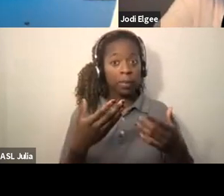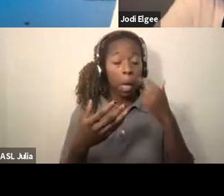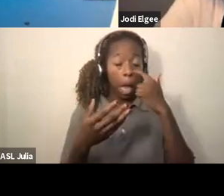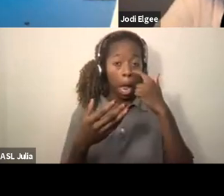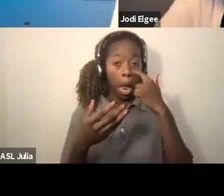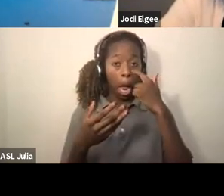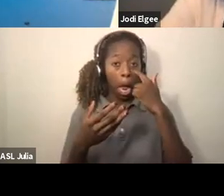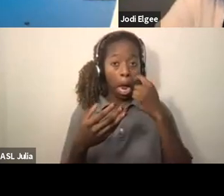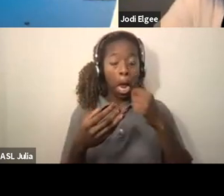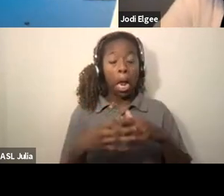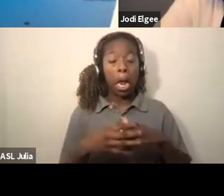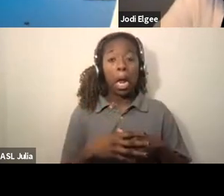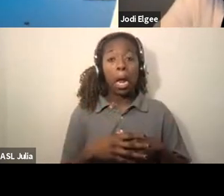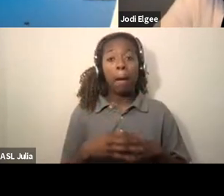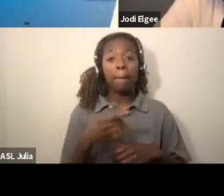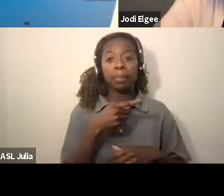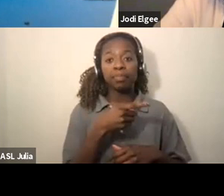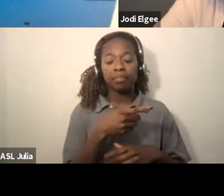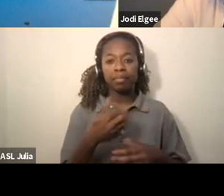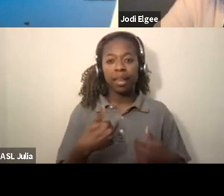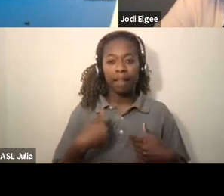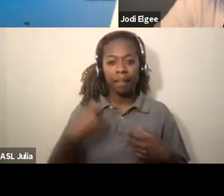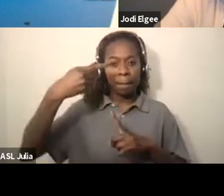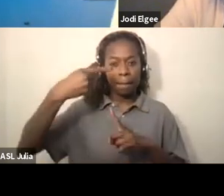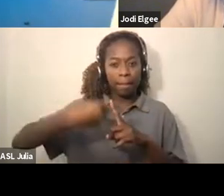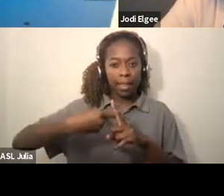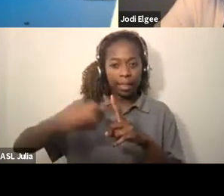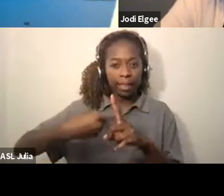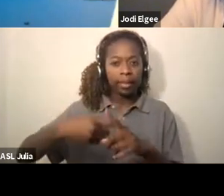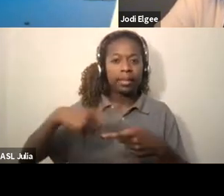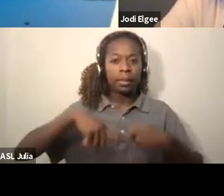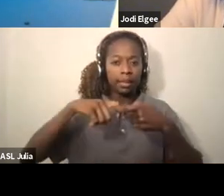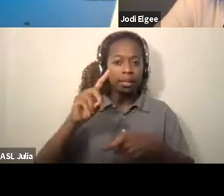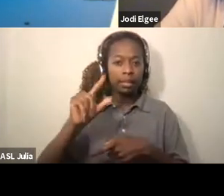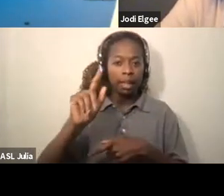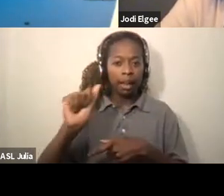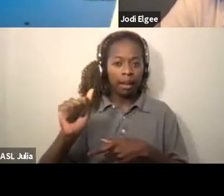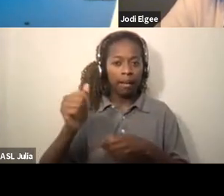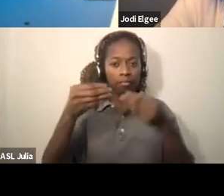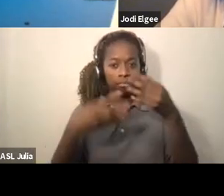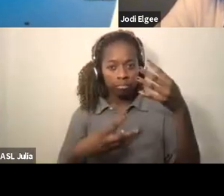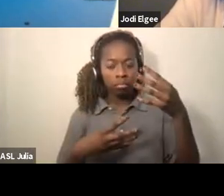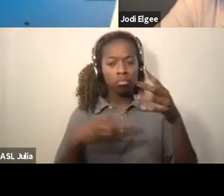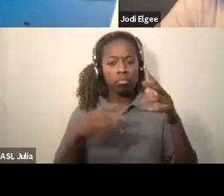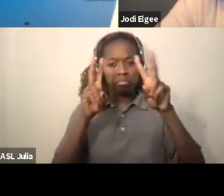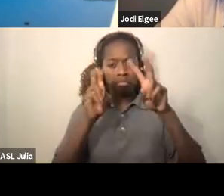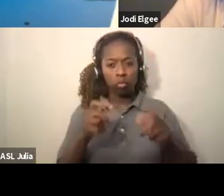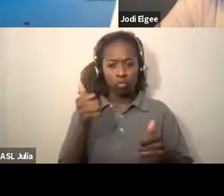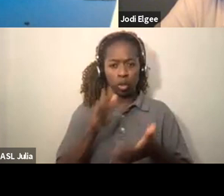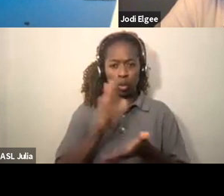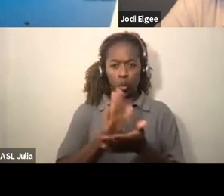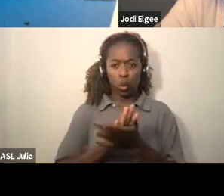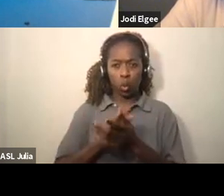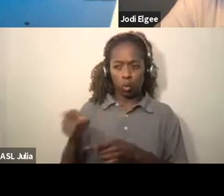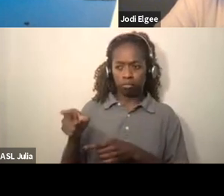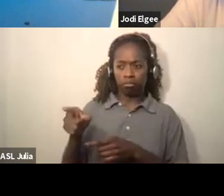um would have um monthly uh suspension data dives to look at whatever the schools that are being flagged with high